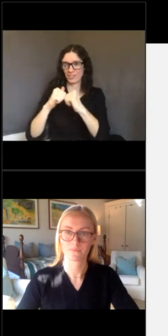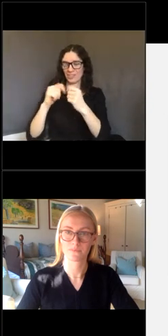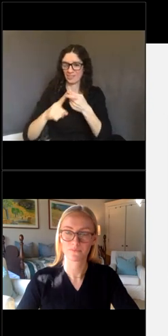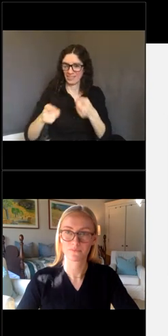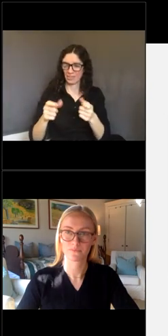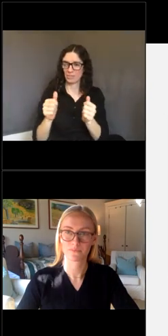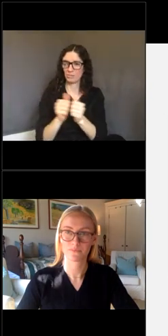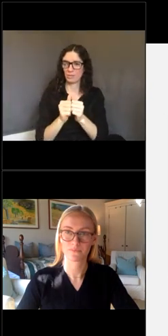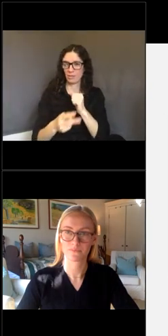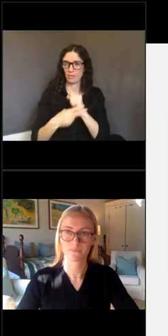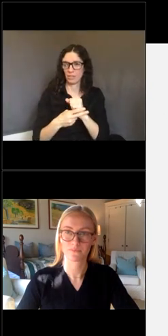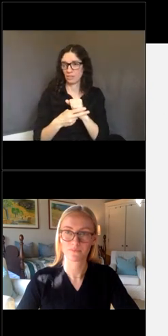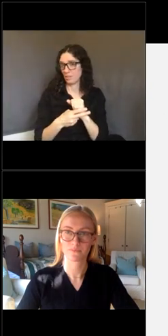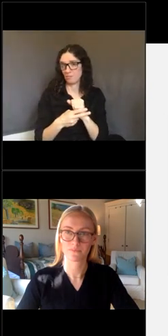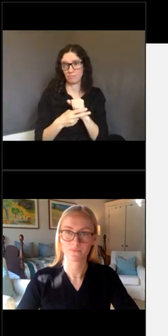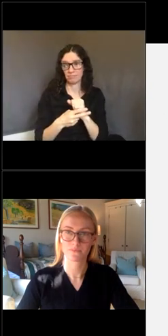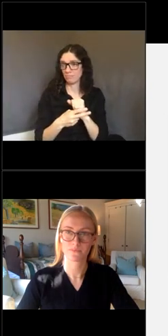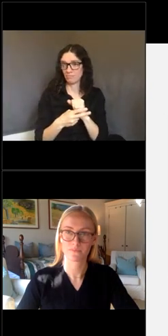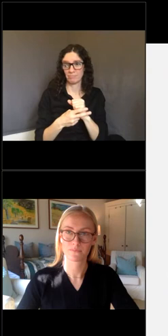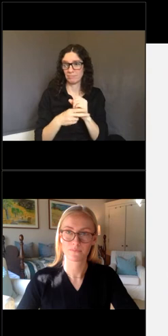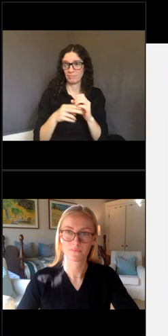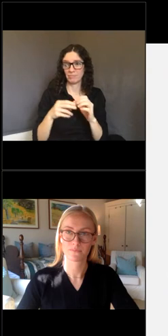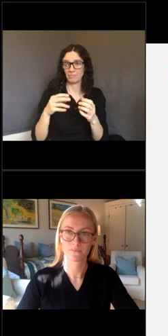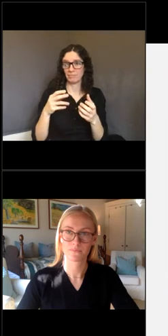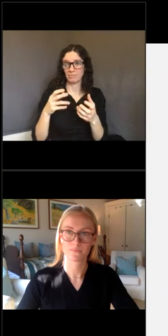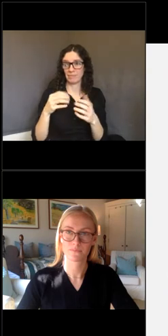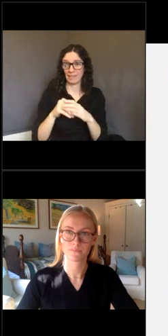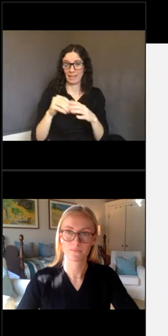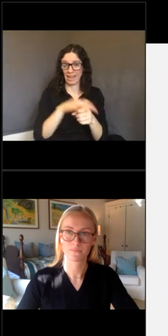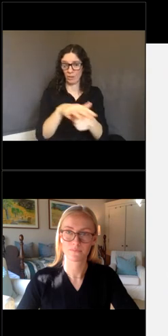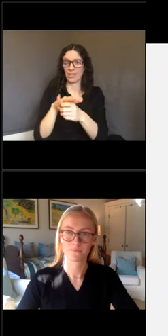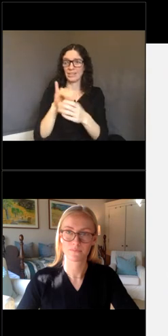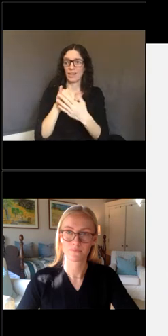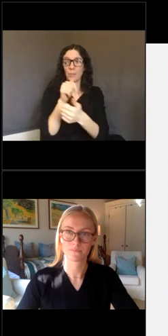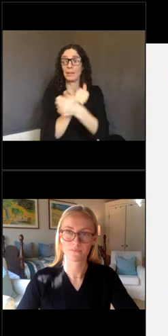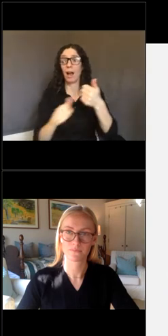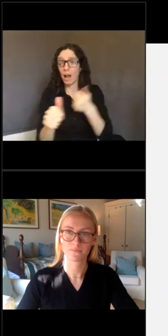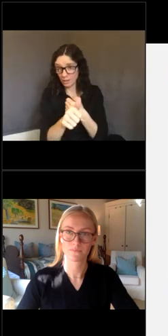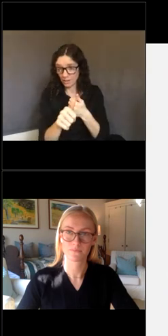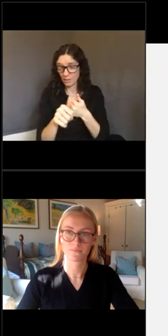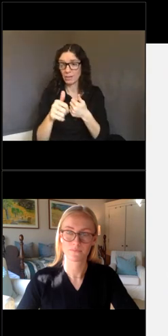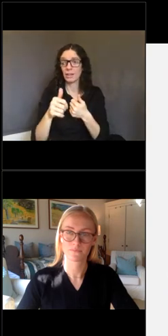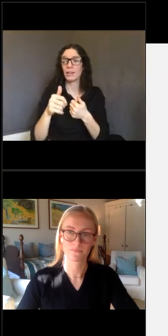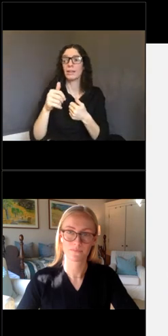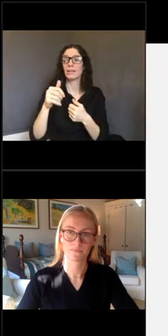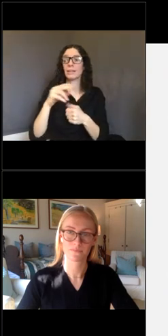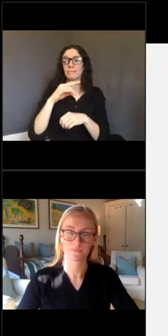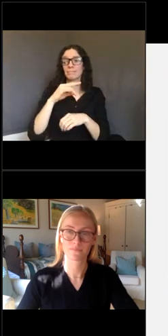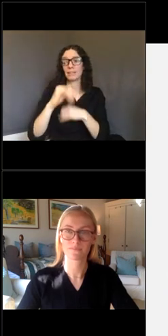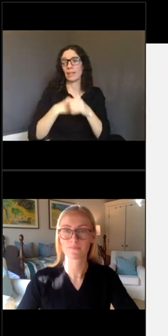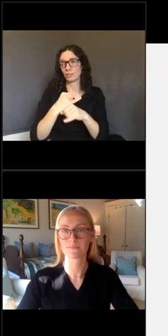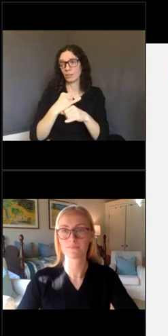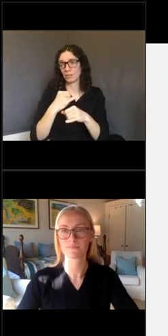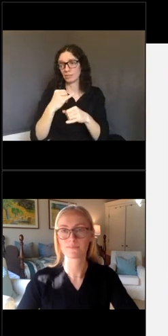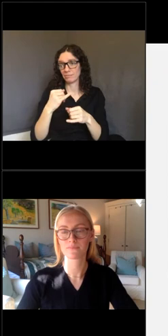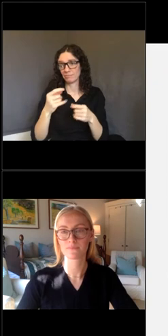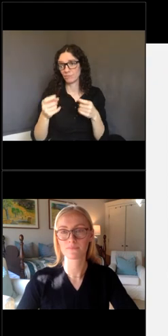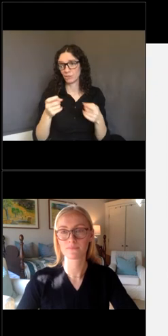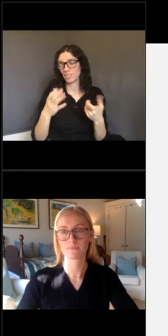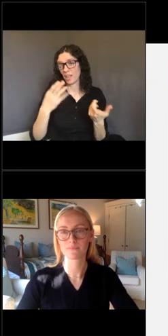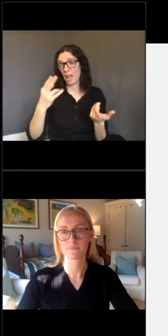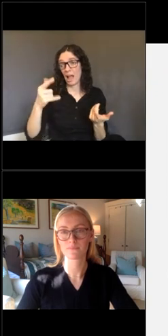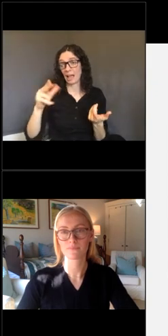in areas beyond national jurisdiction, the high seas, in the view of some people. Now, as